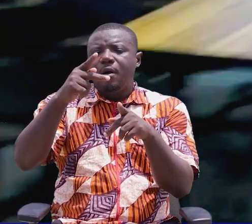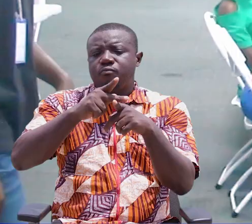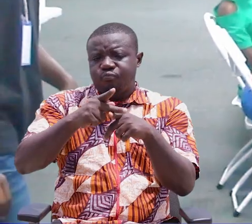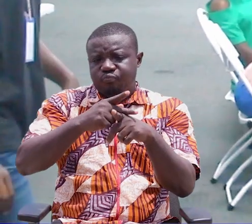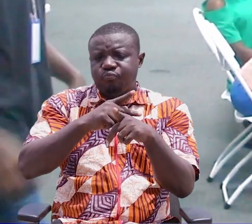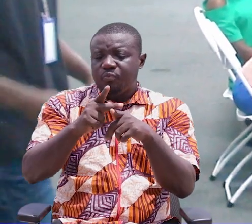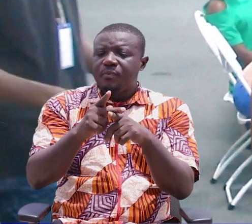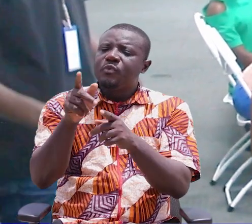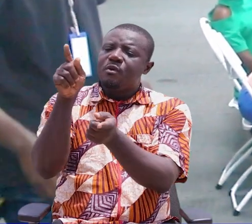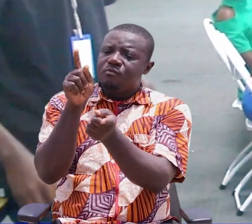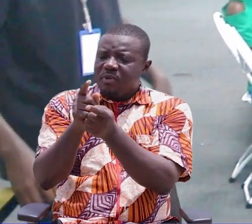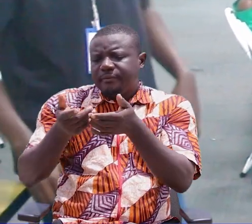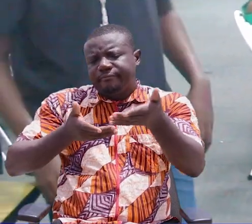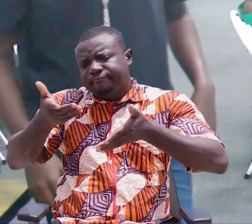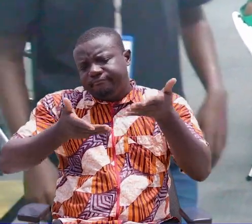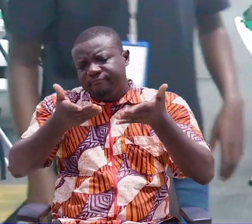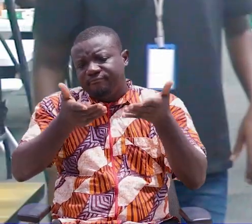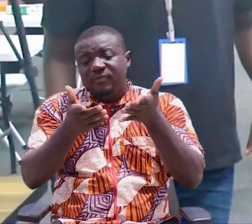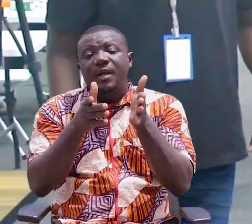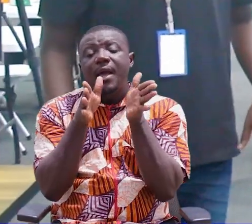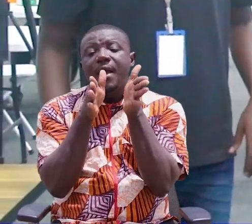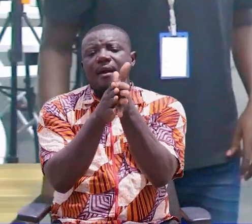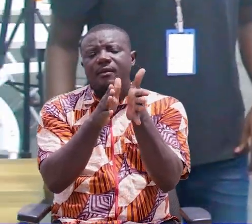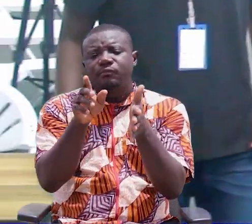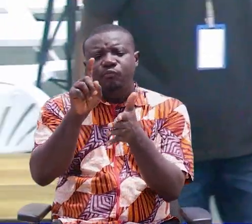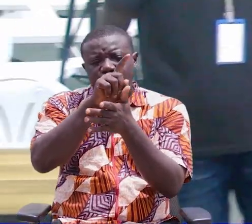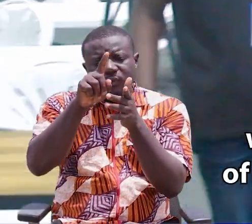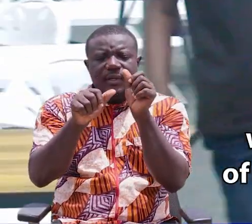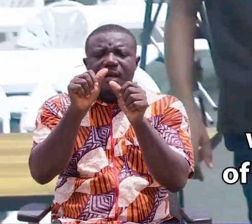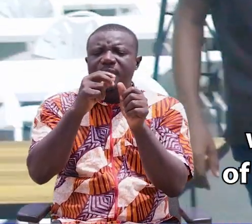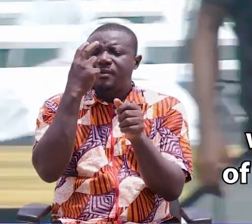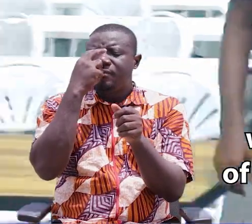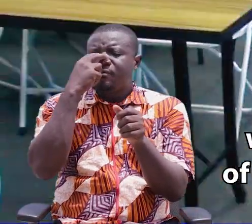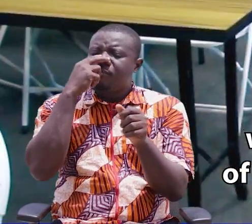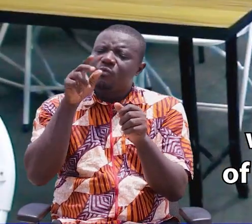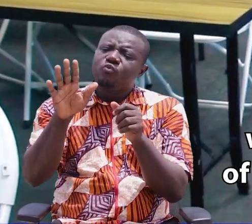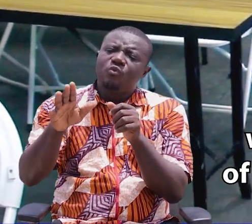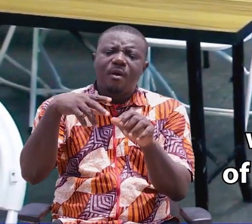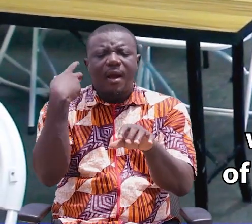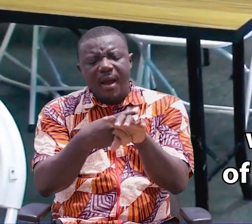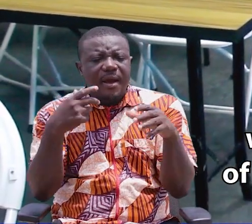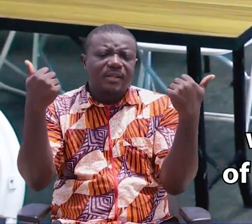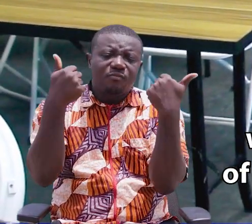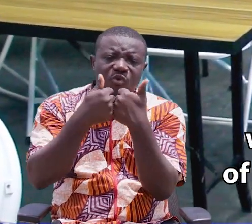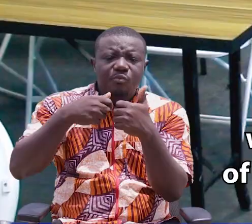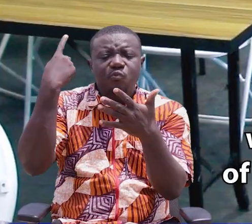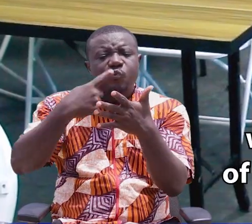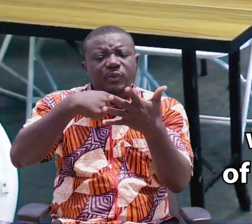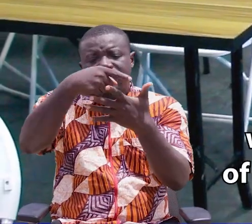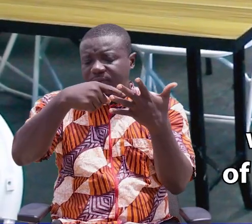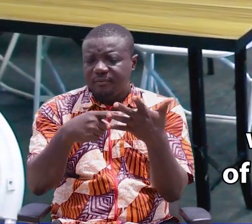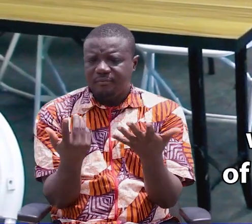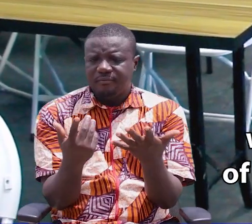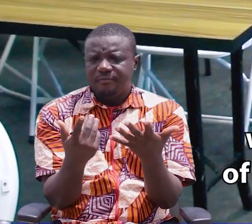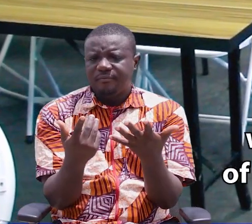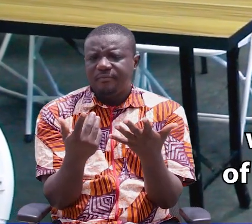visually impaired. So during our interaction with them and then from our research that we did, we got to know that visually impaired face a lot of difficulty in